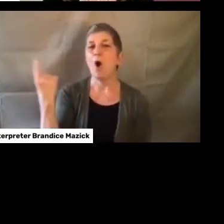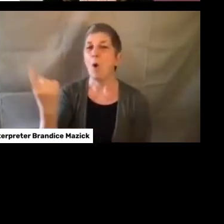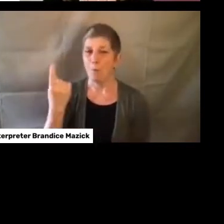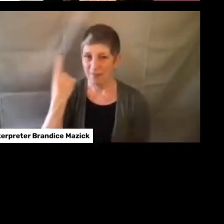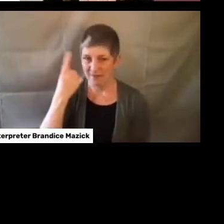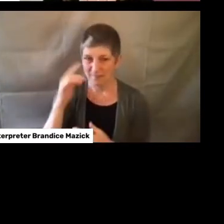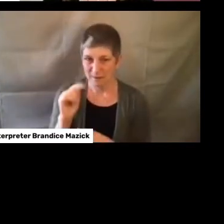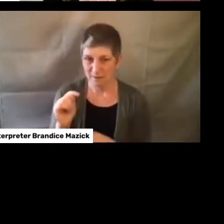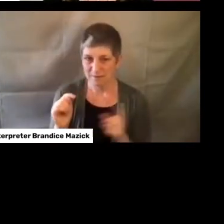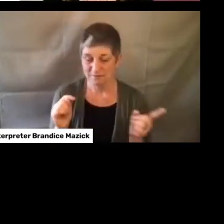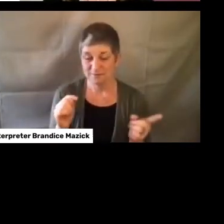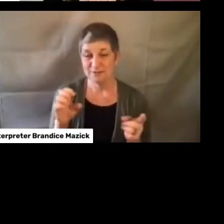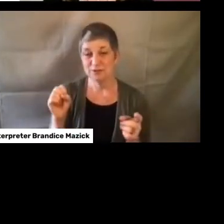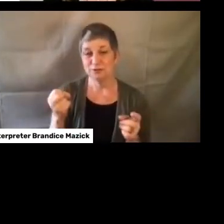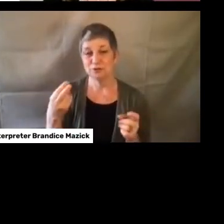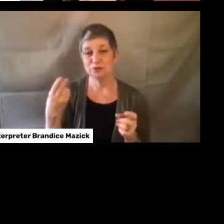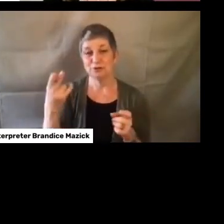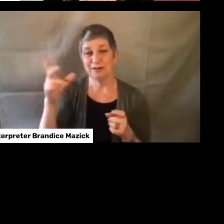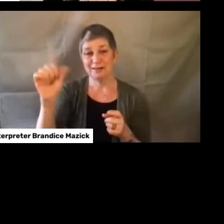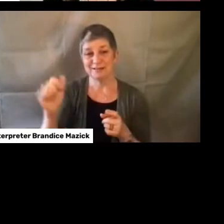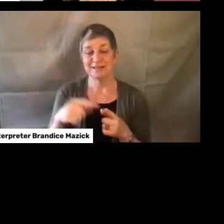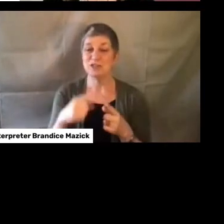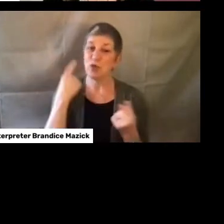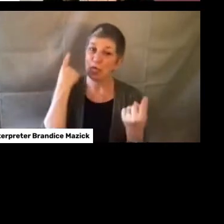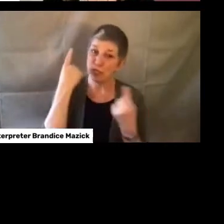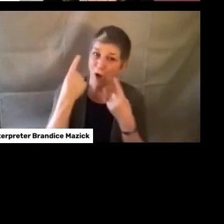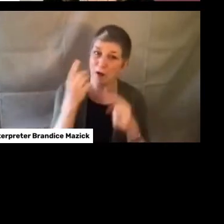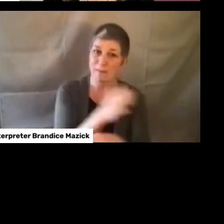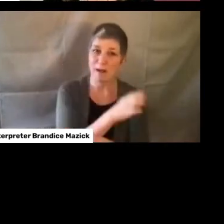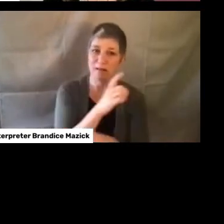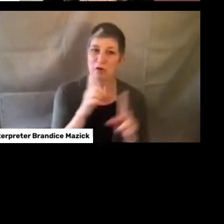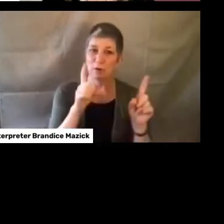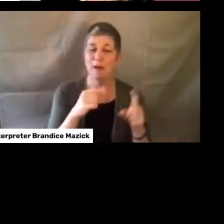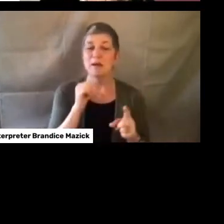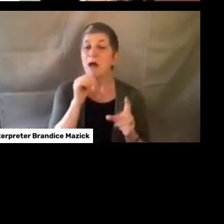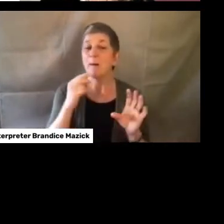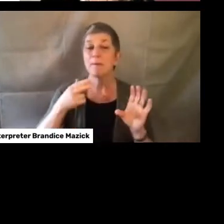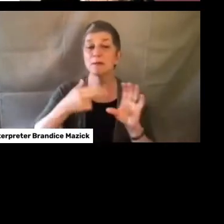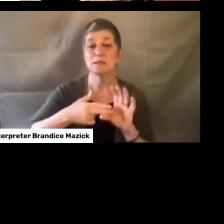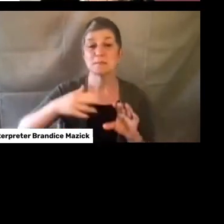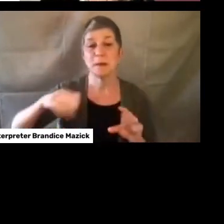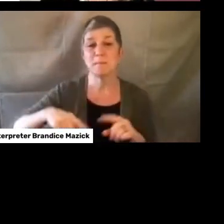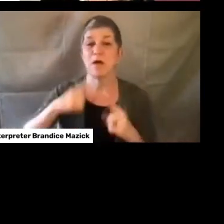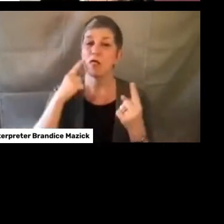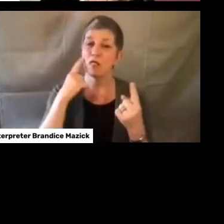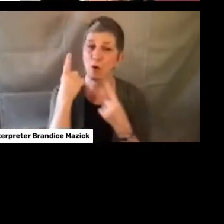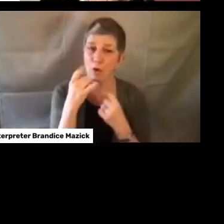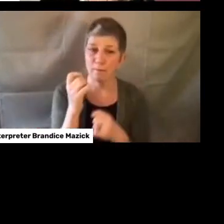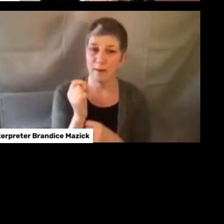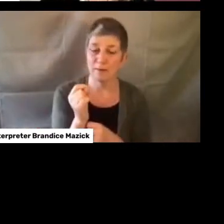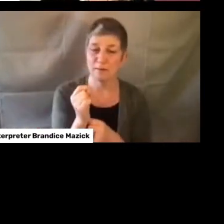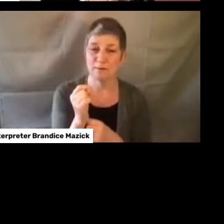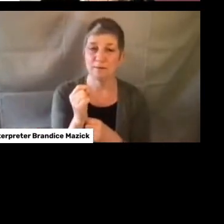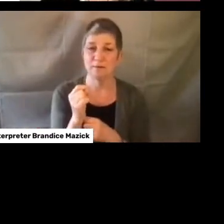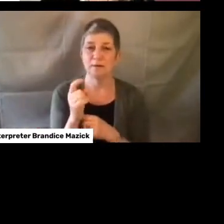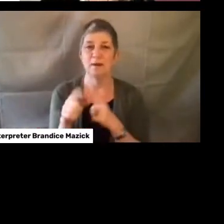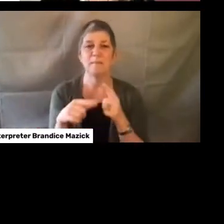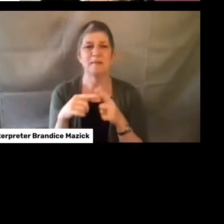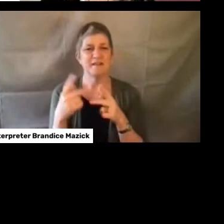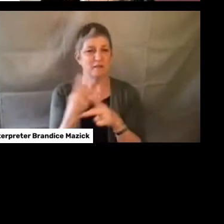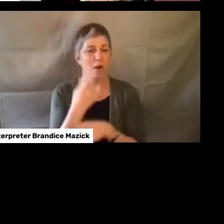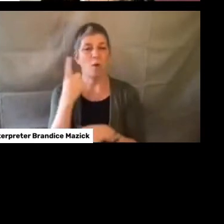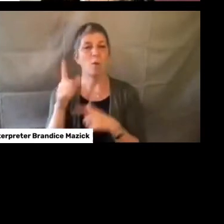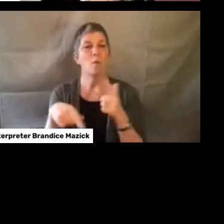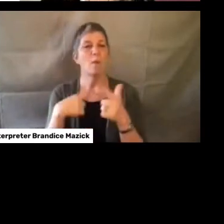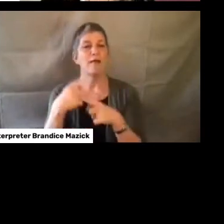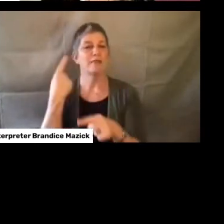Like Sheila said, in her course, she thought about clinical trials. She may not have participated, but she thought about it. But then there's the right time